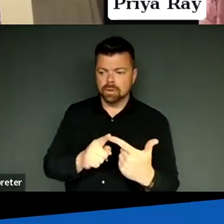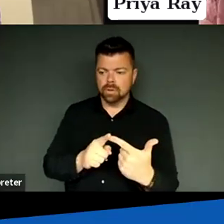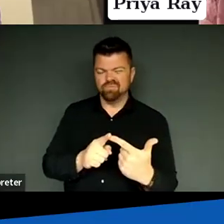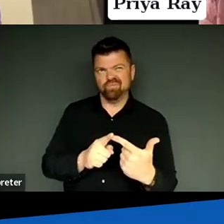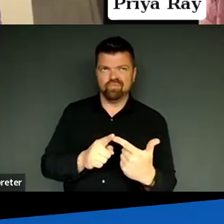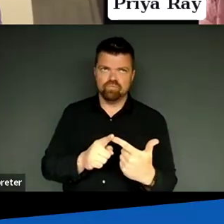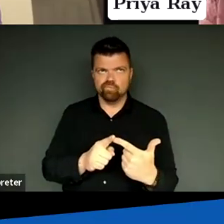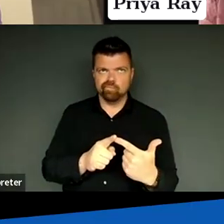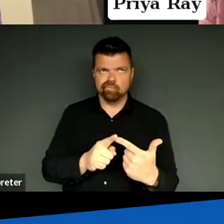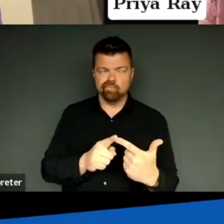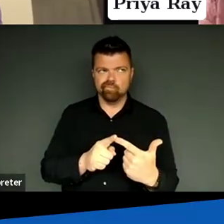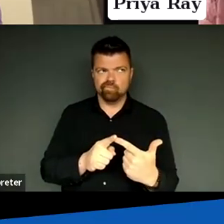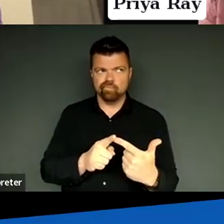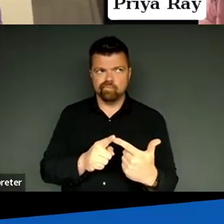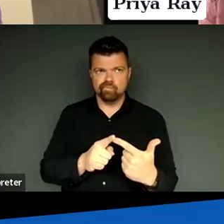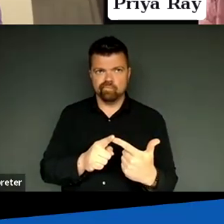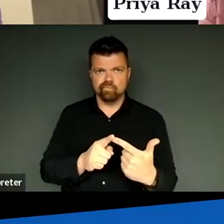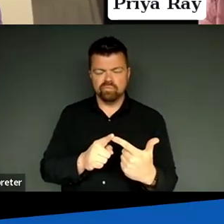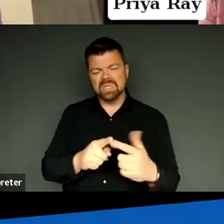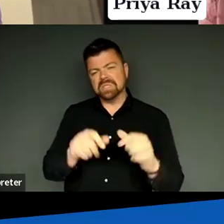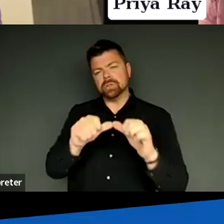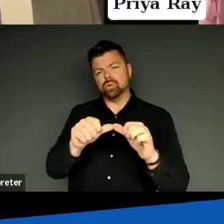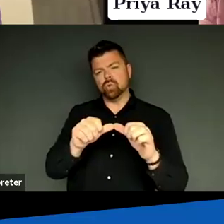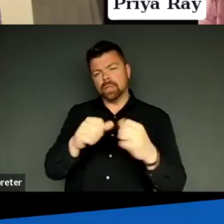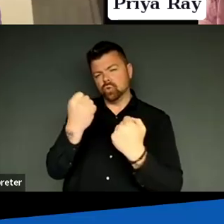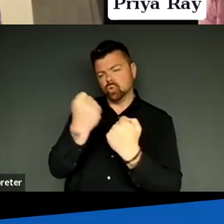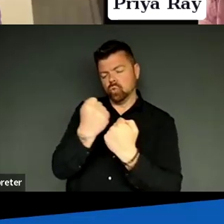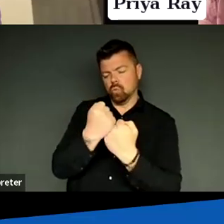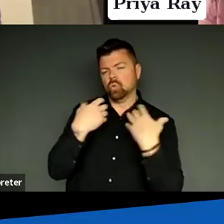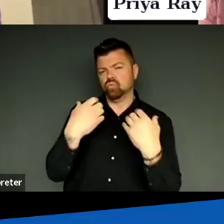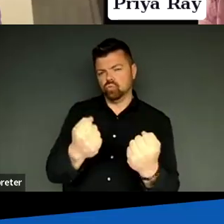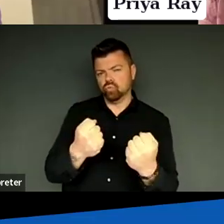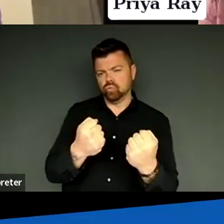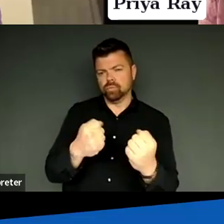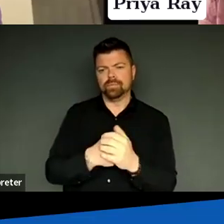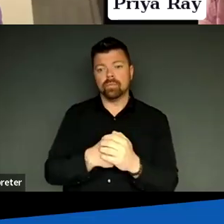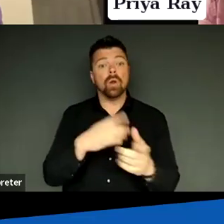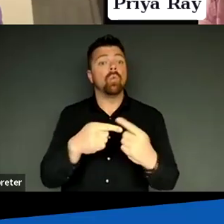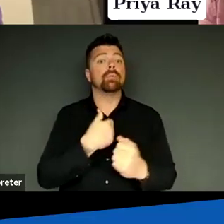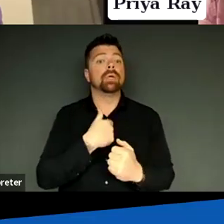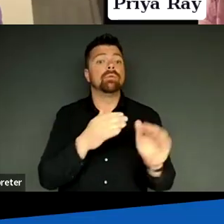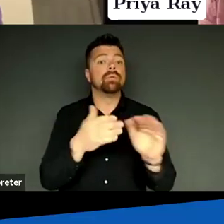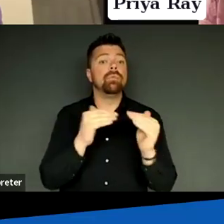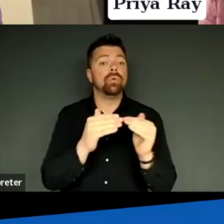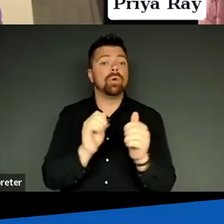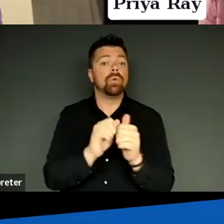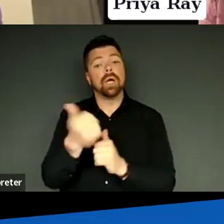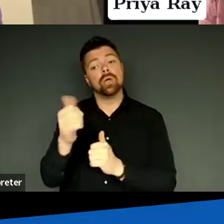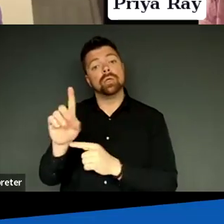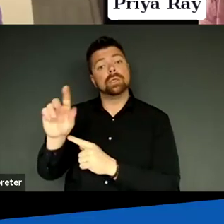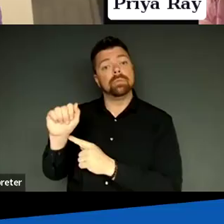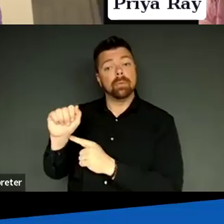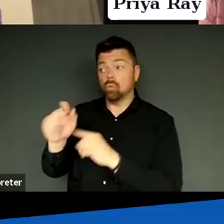sense of real sort of solidarity, I guess, is definitely when I am in community with other